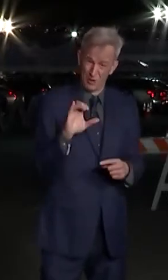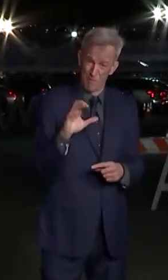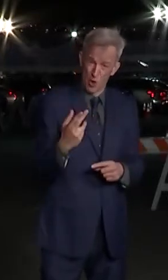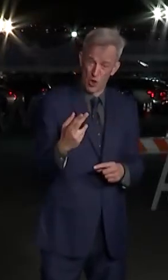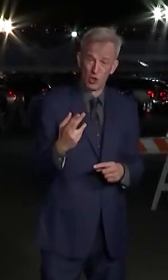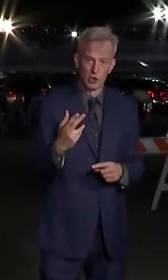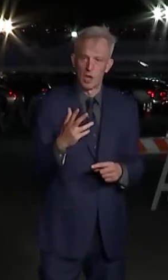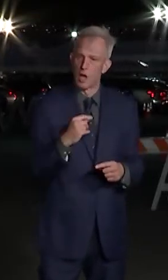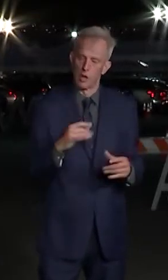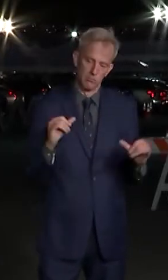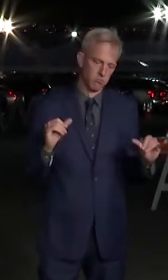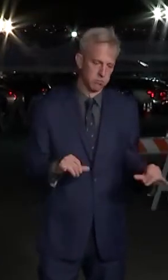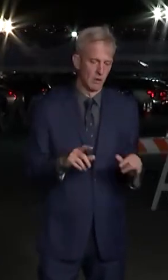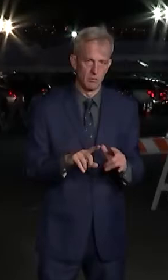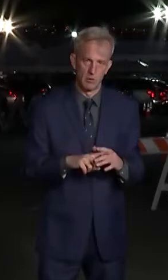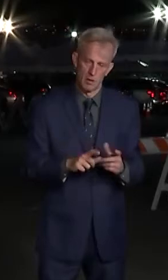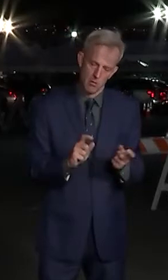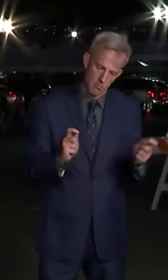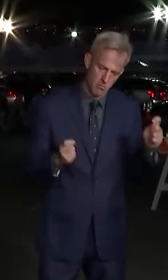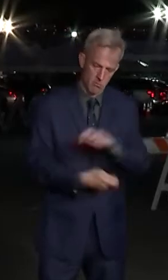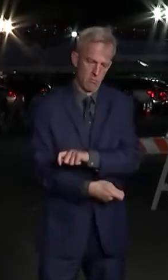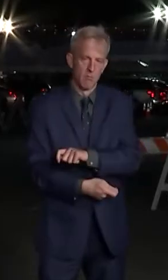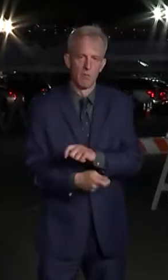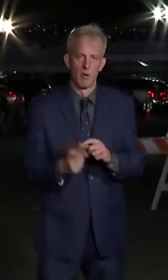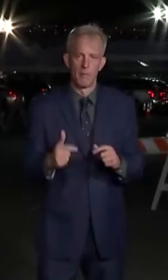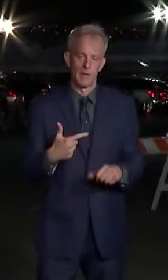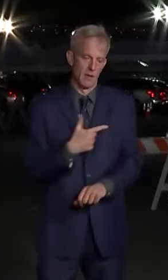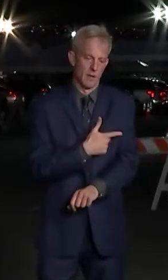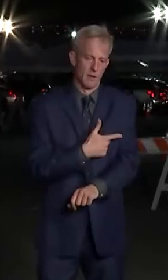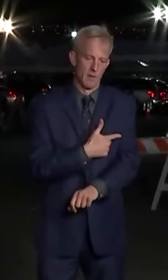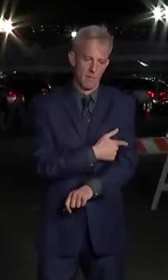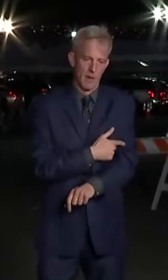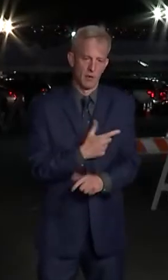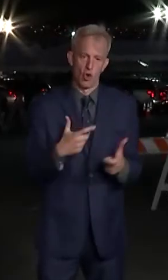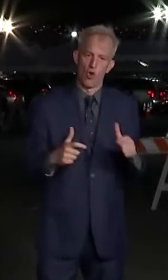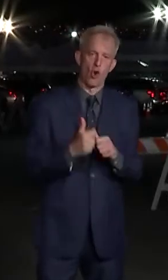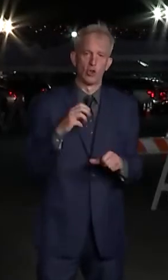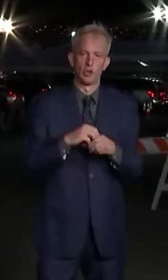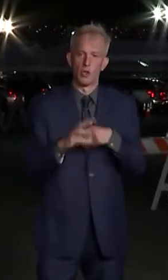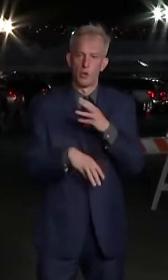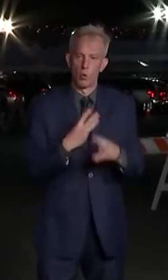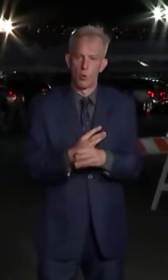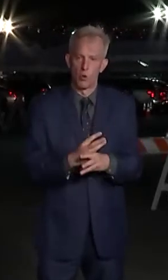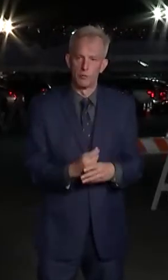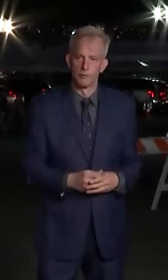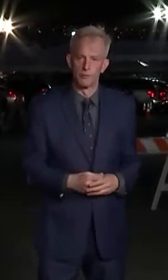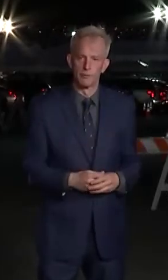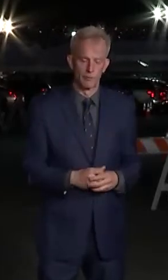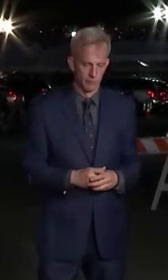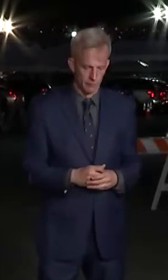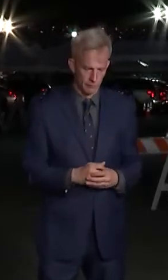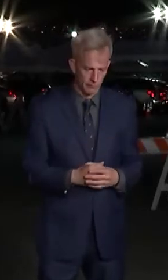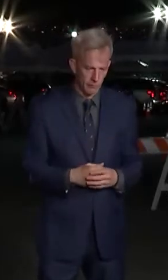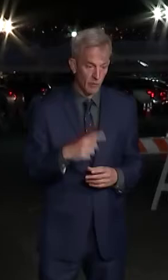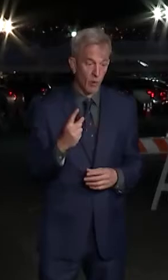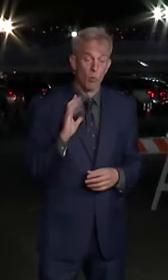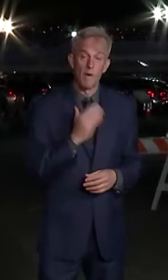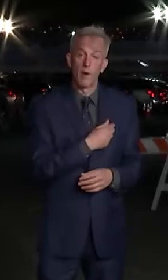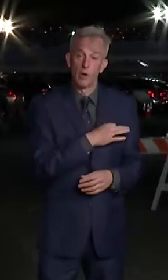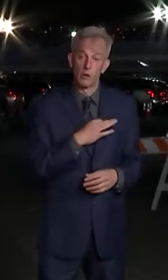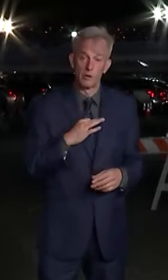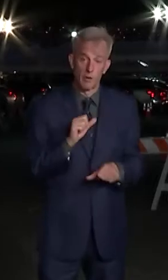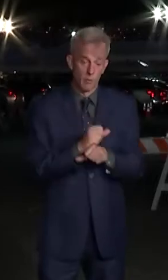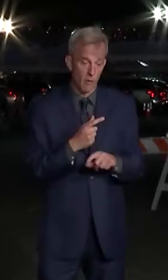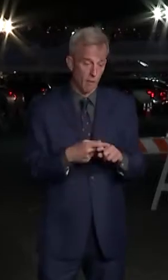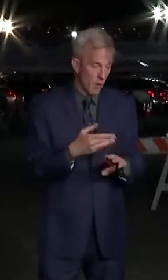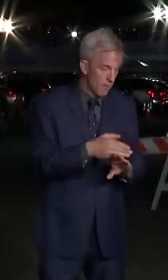site the largest in the world. One of our best staff, who has also been working the line tirelessly from pre-check to check-in